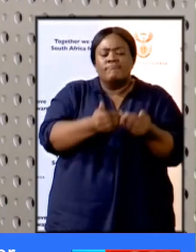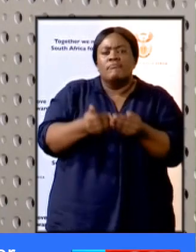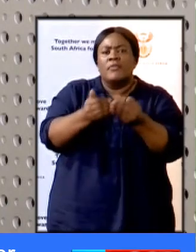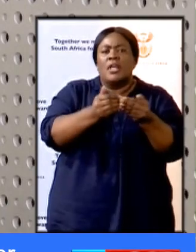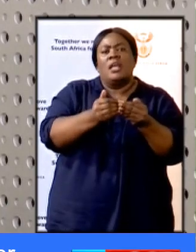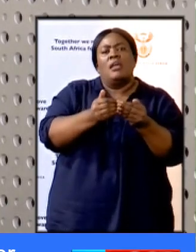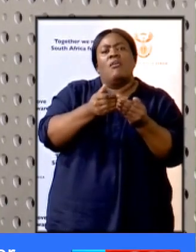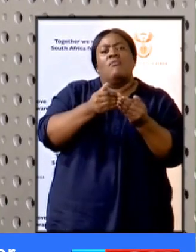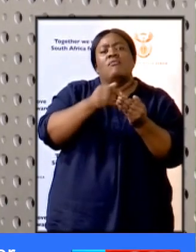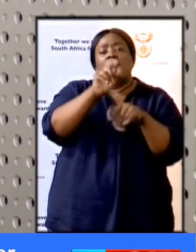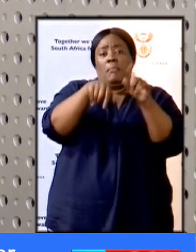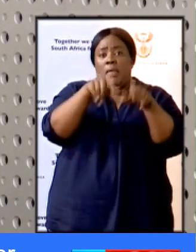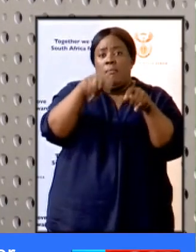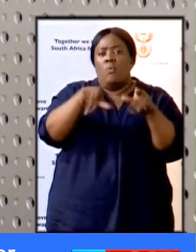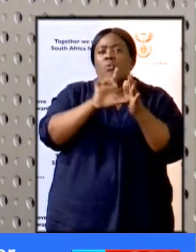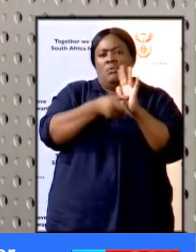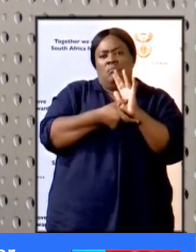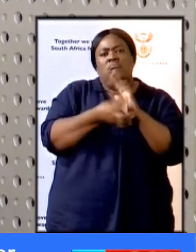taking out the mask.